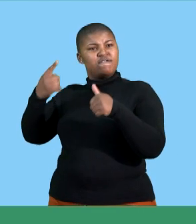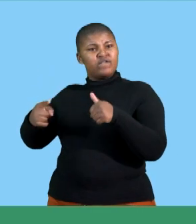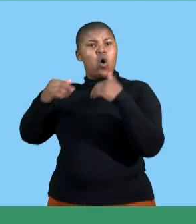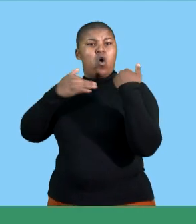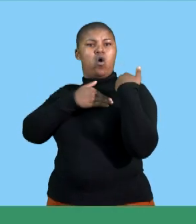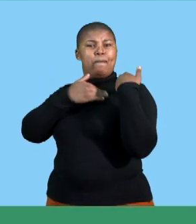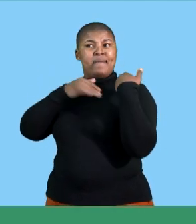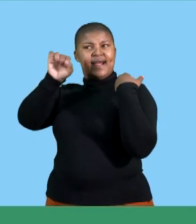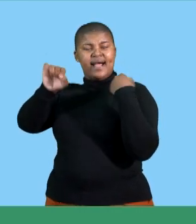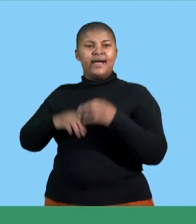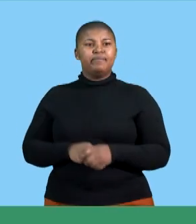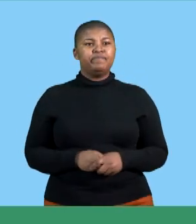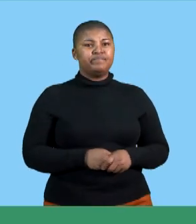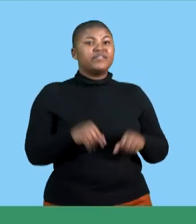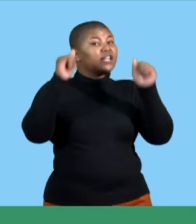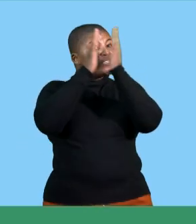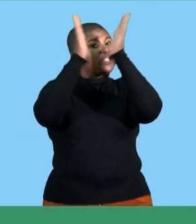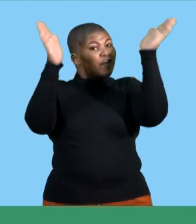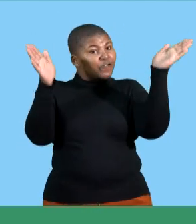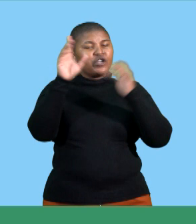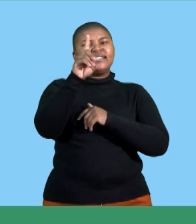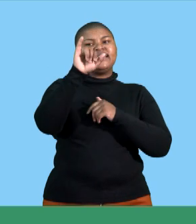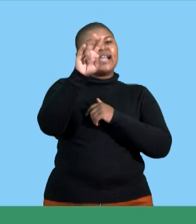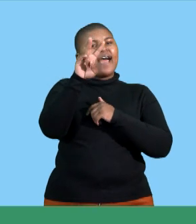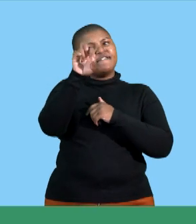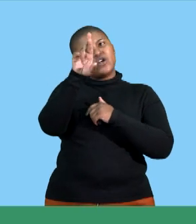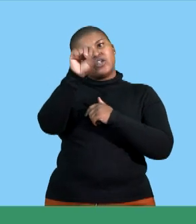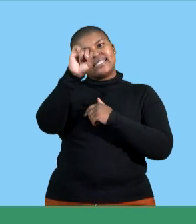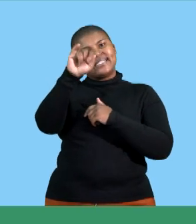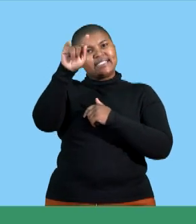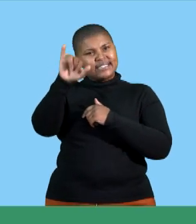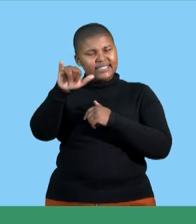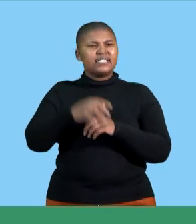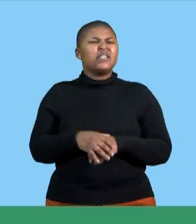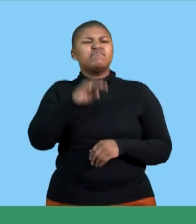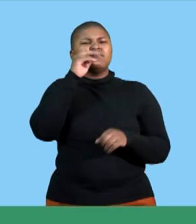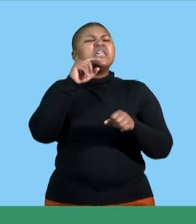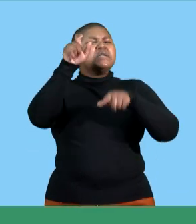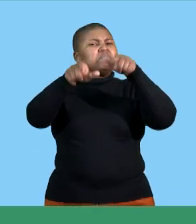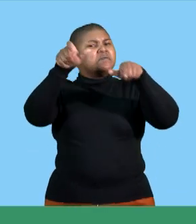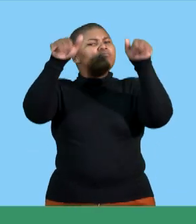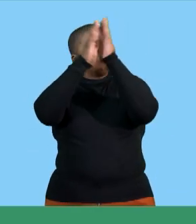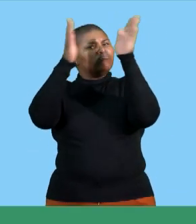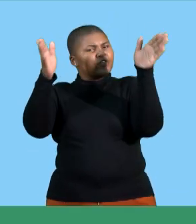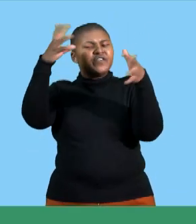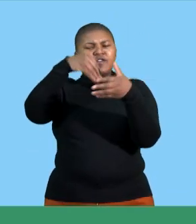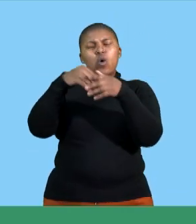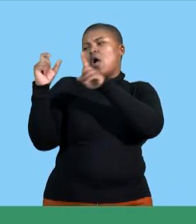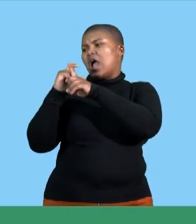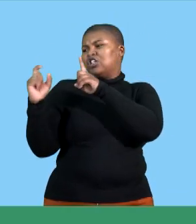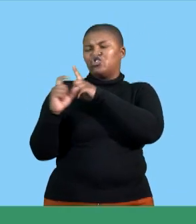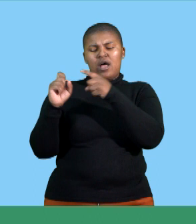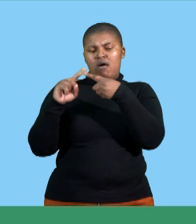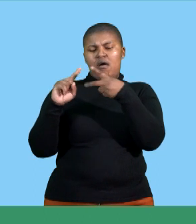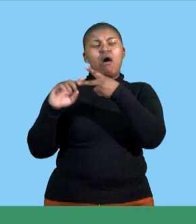business. We have the term diversity, and it's what makes people unique and includes different